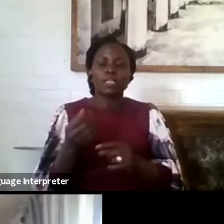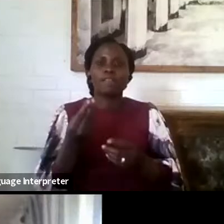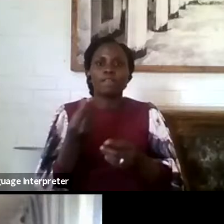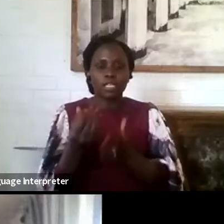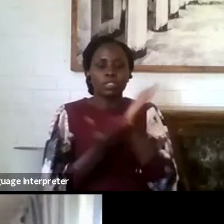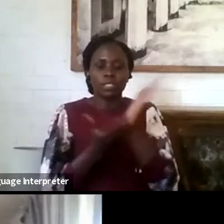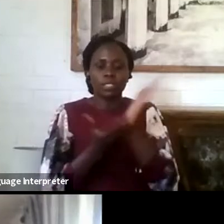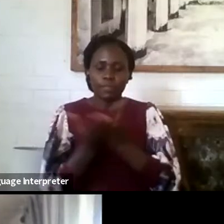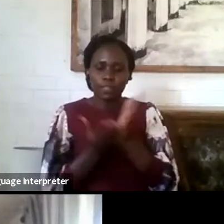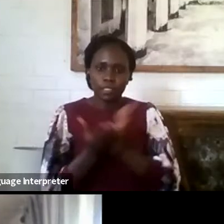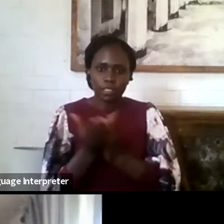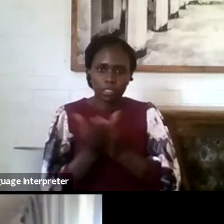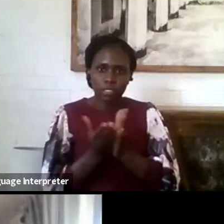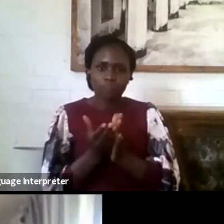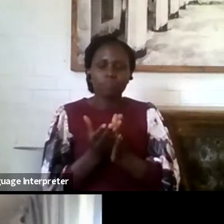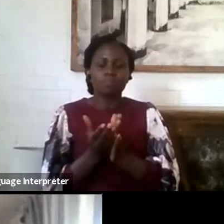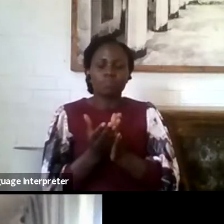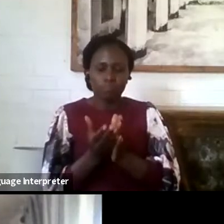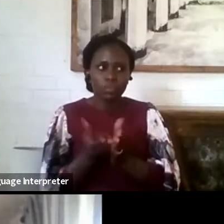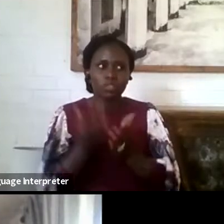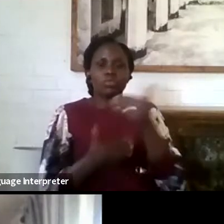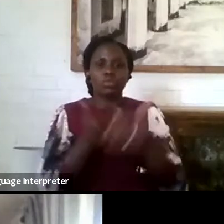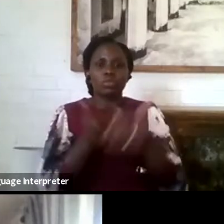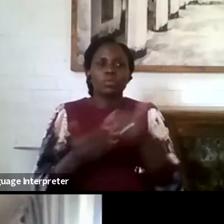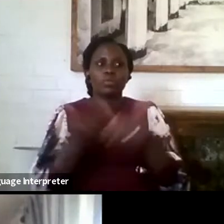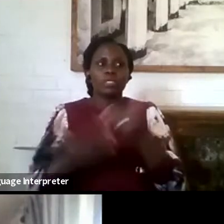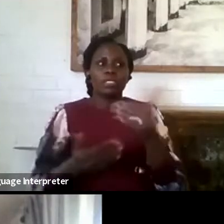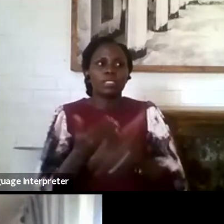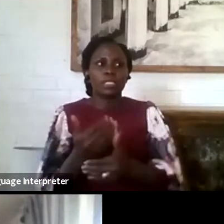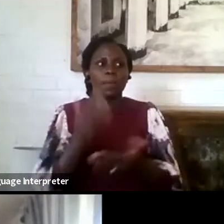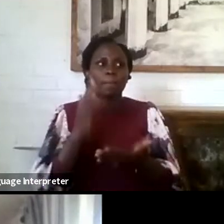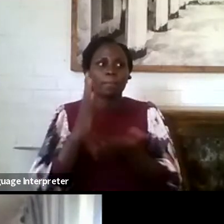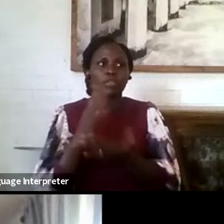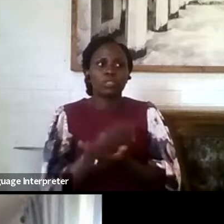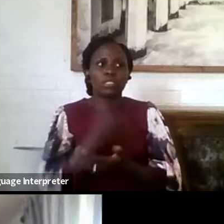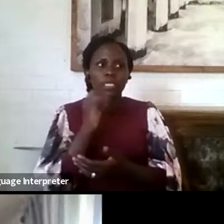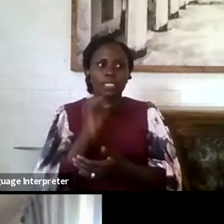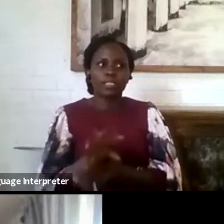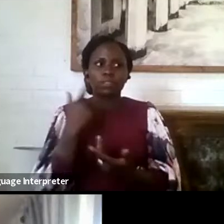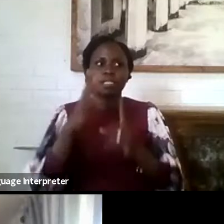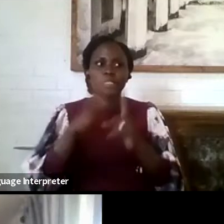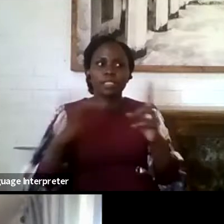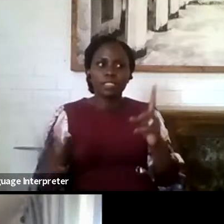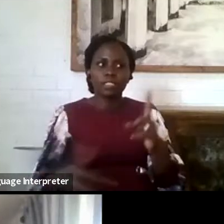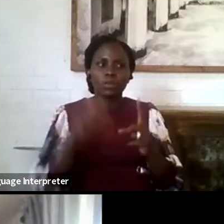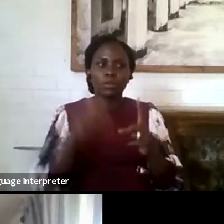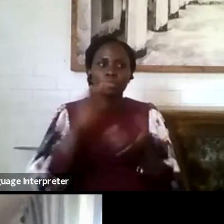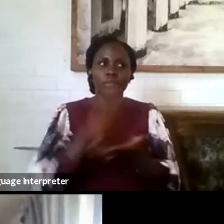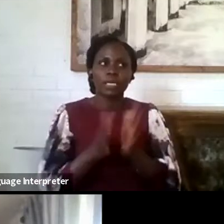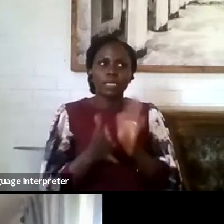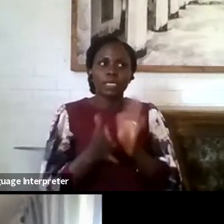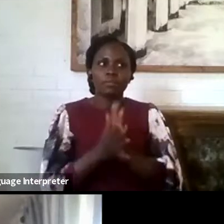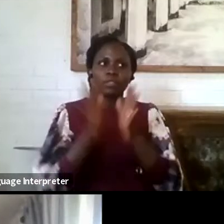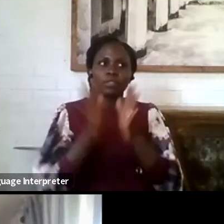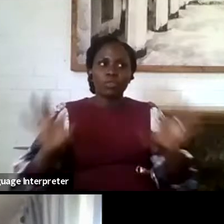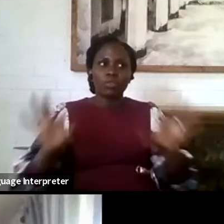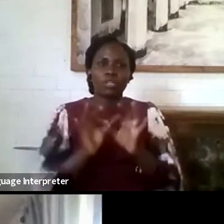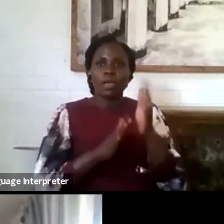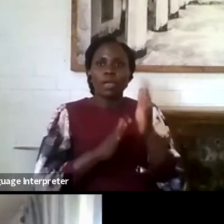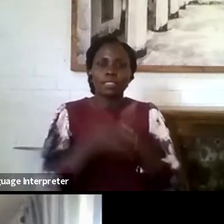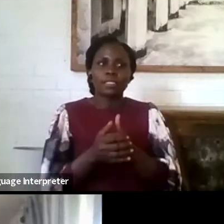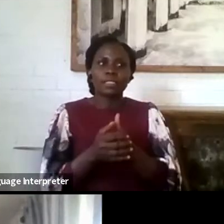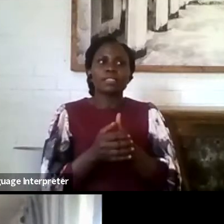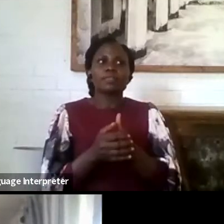in the process, because once digital identity becomes a key to accessing key financial services, we see